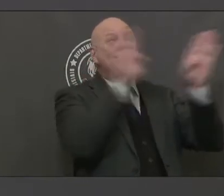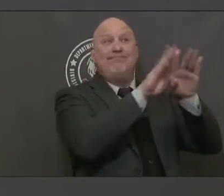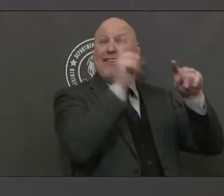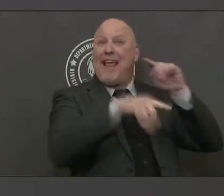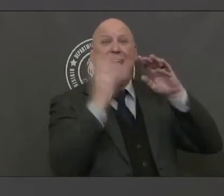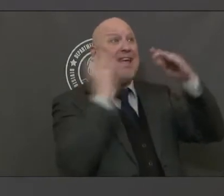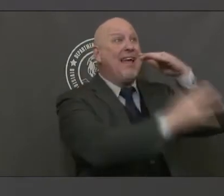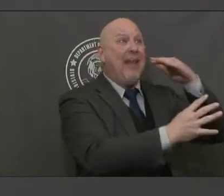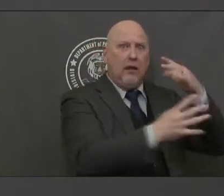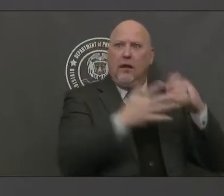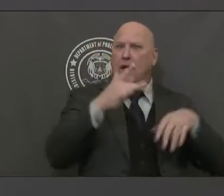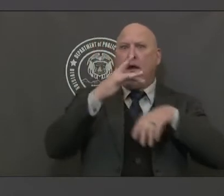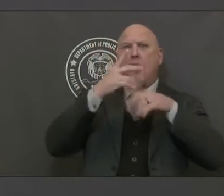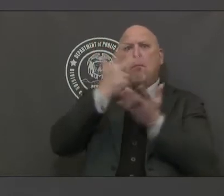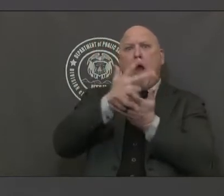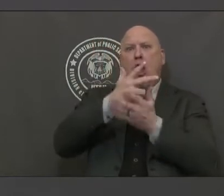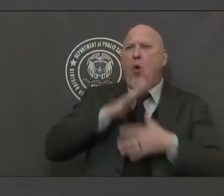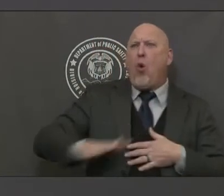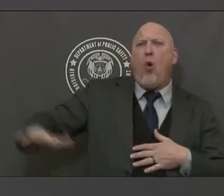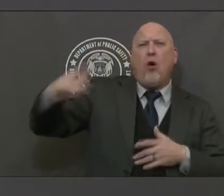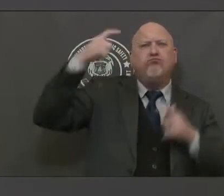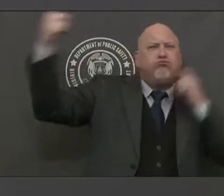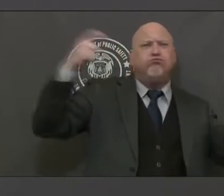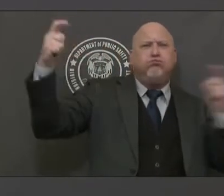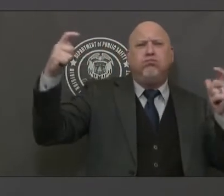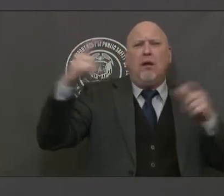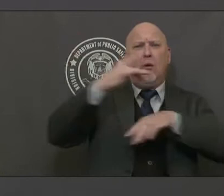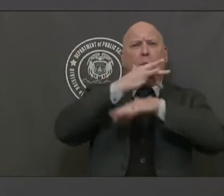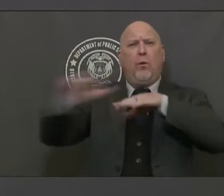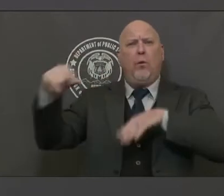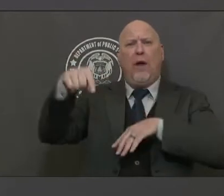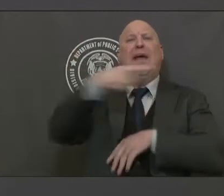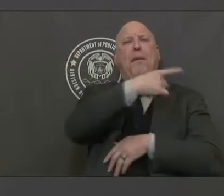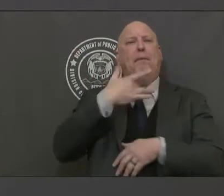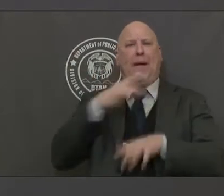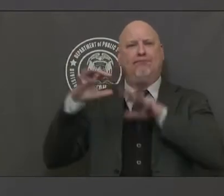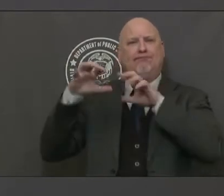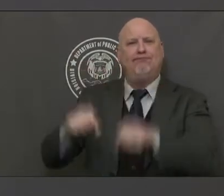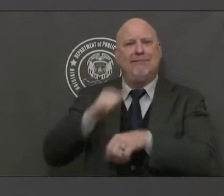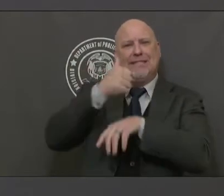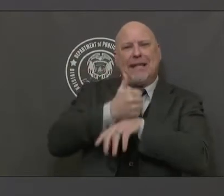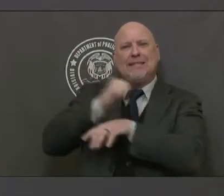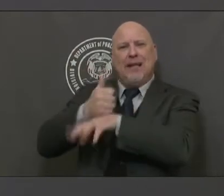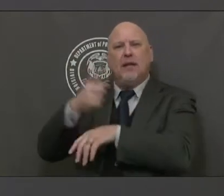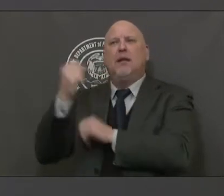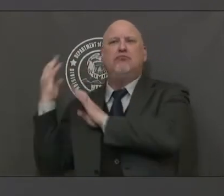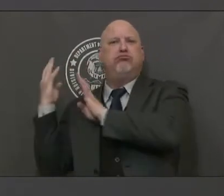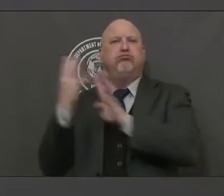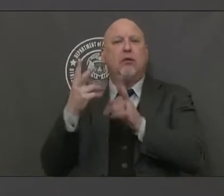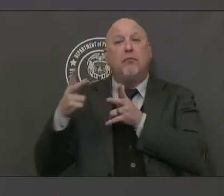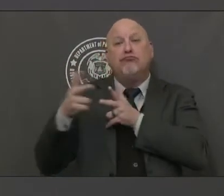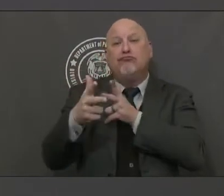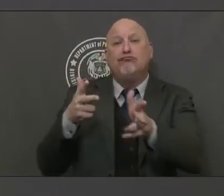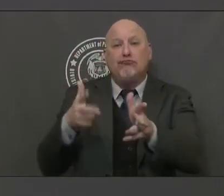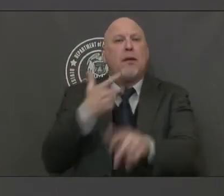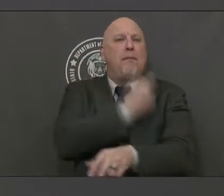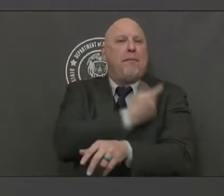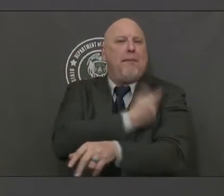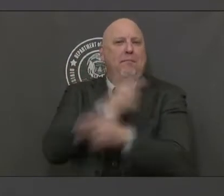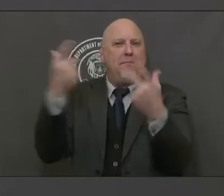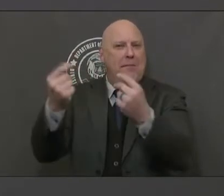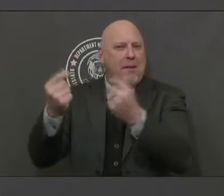currently has more than 5,000 appointment slots available to those who are eligible, including those new eligibility